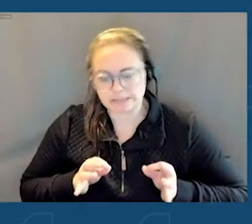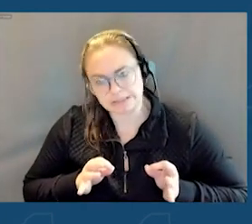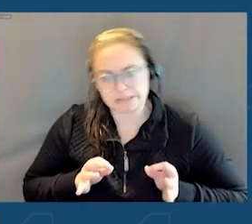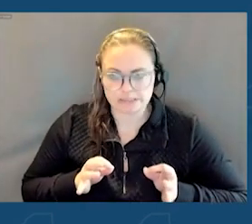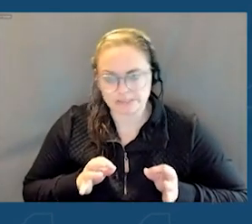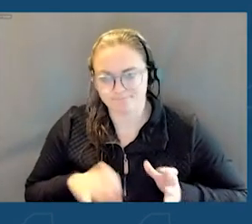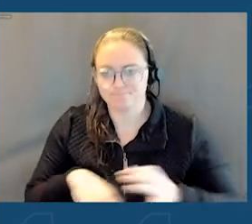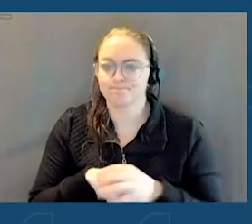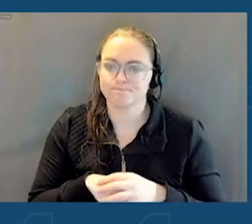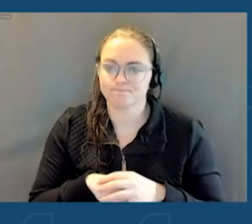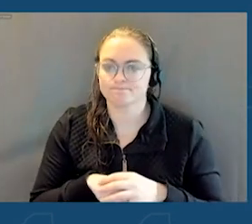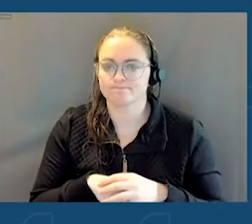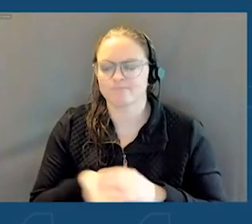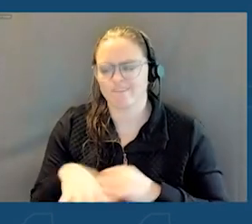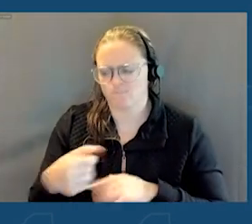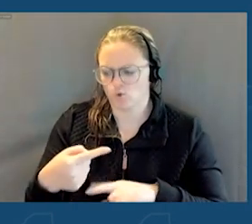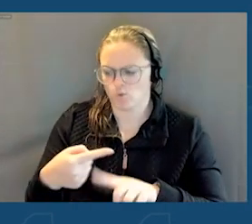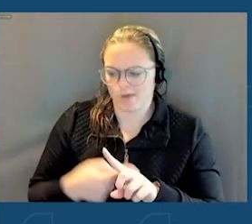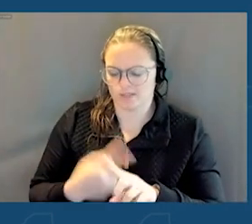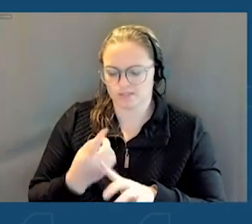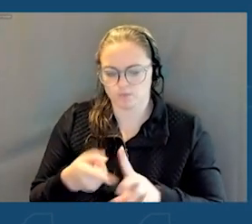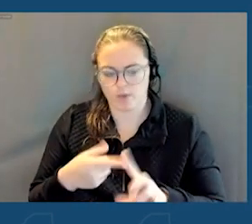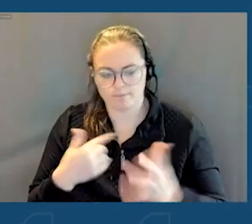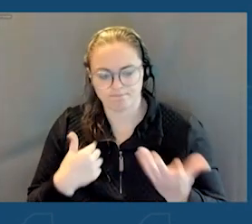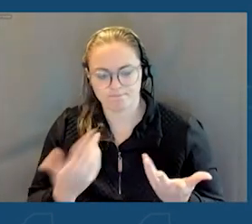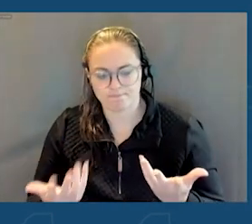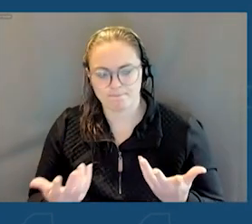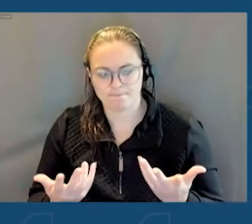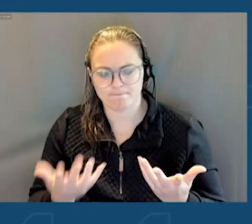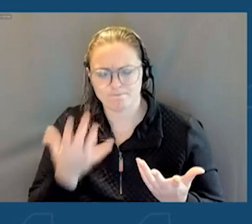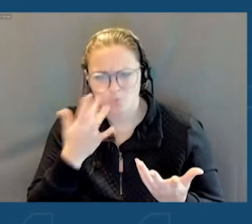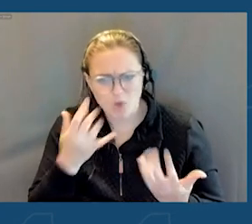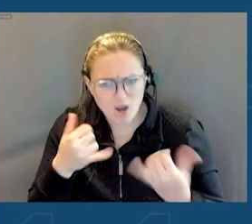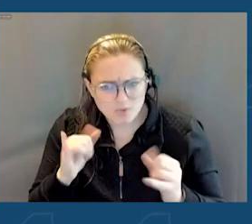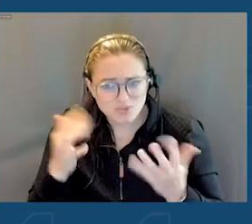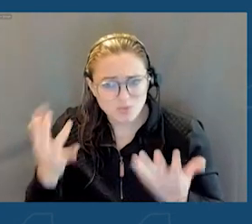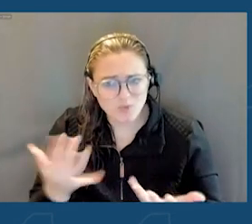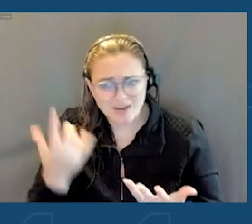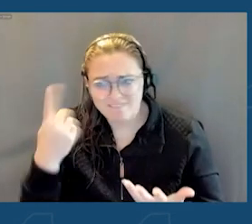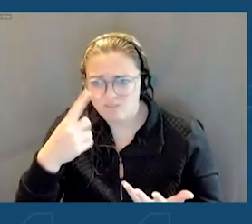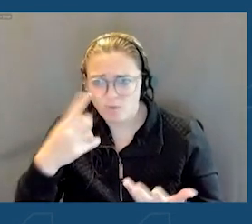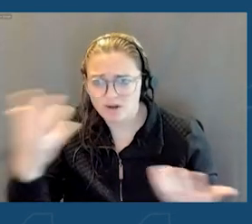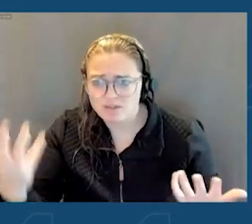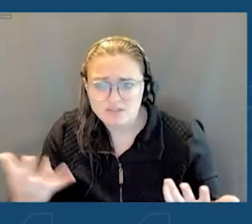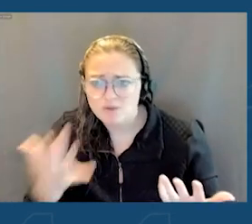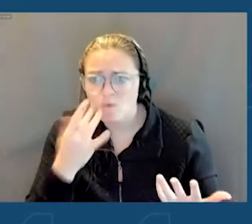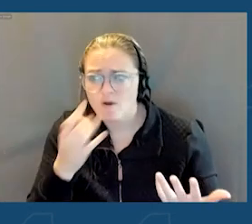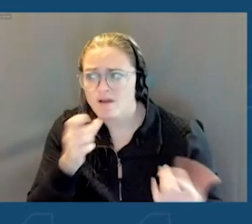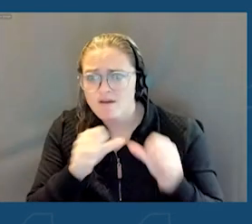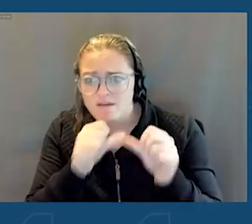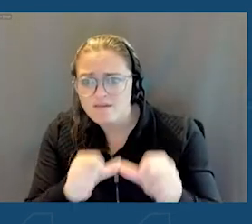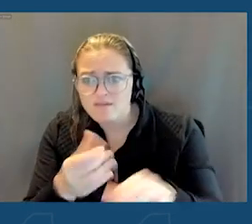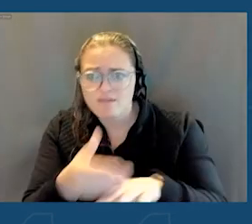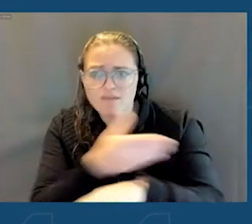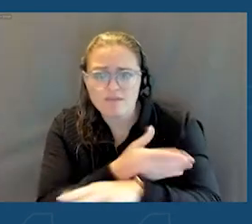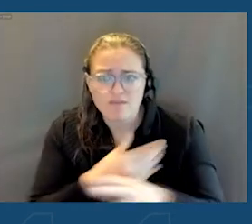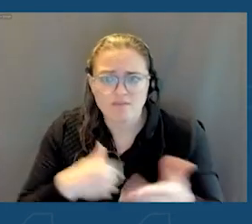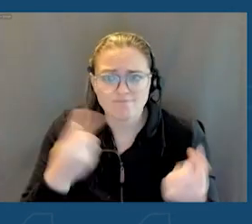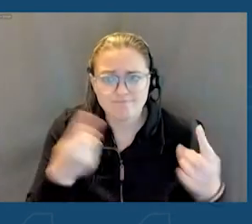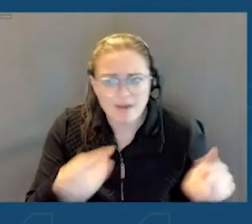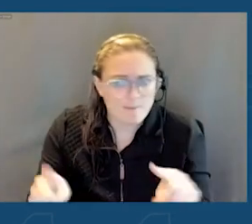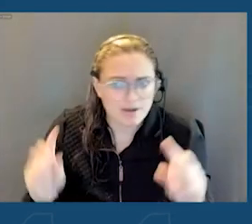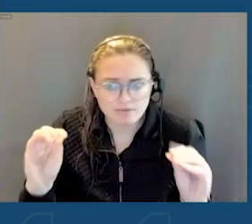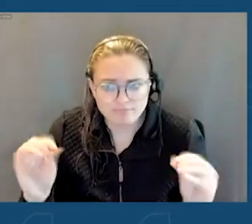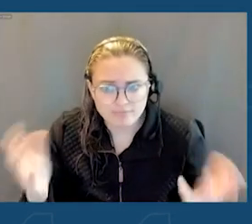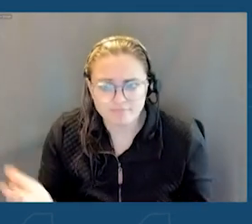the job a couple of months when I said, why are we still waiting? Why hasn't this moved forward? What